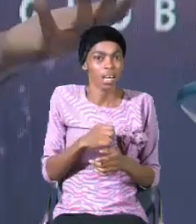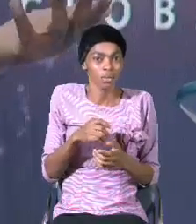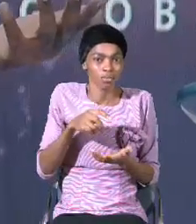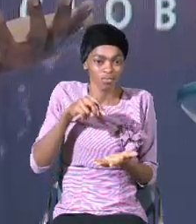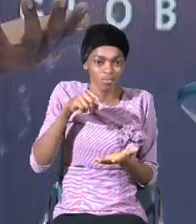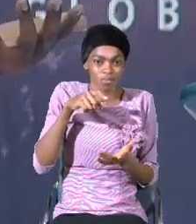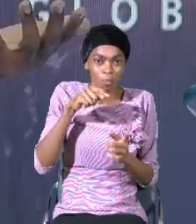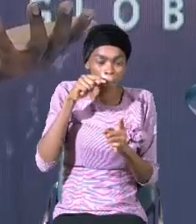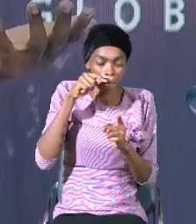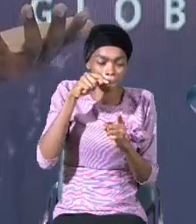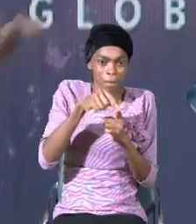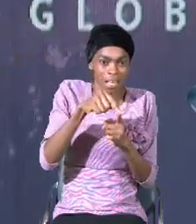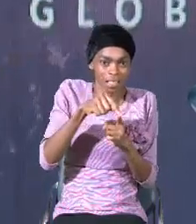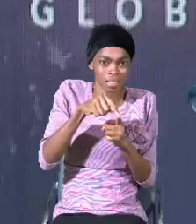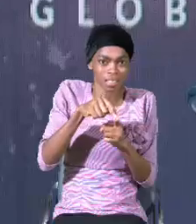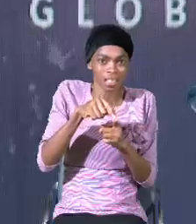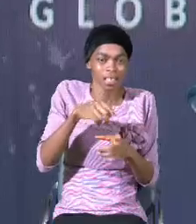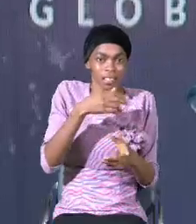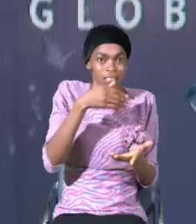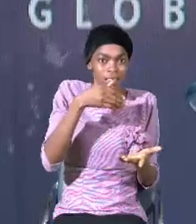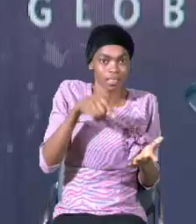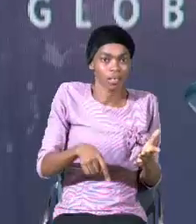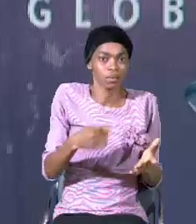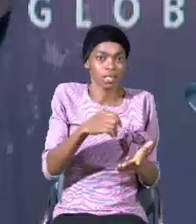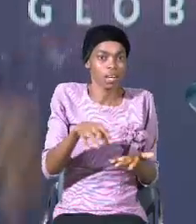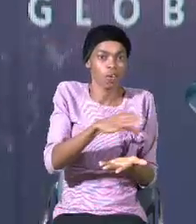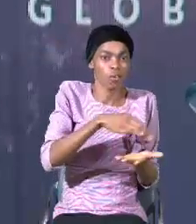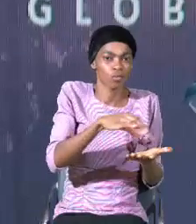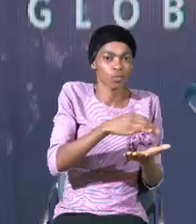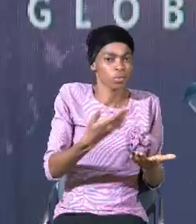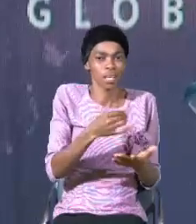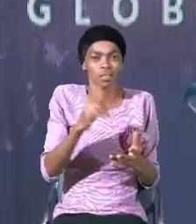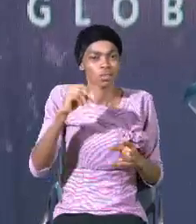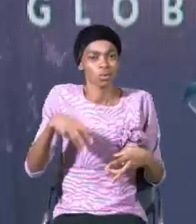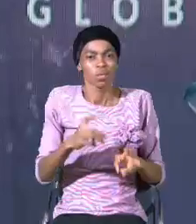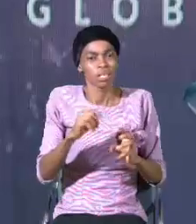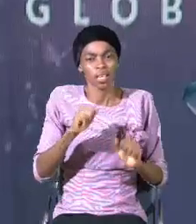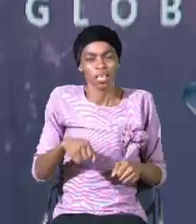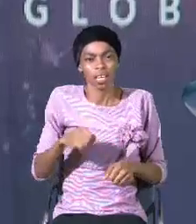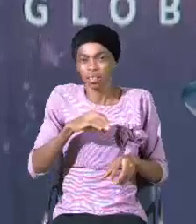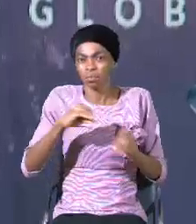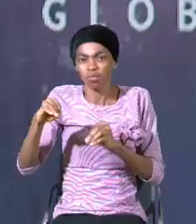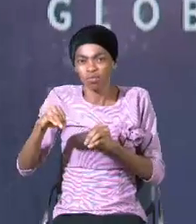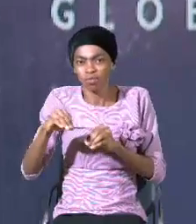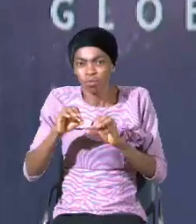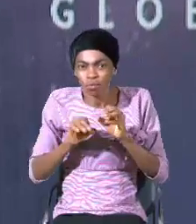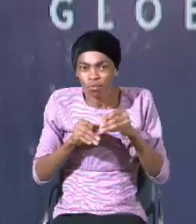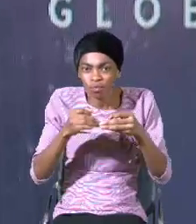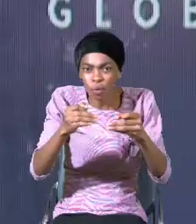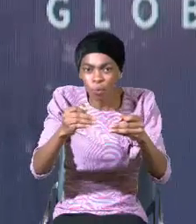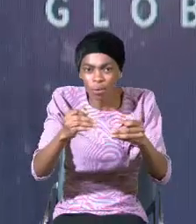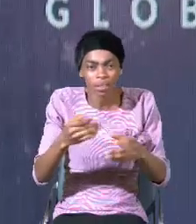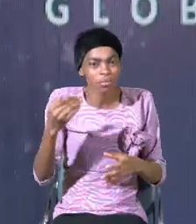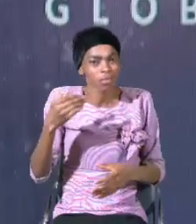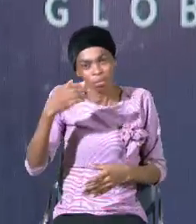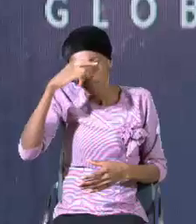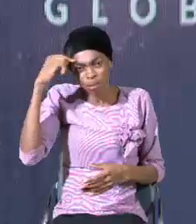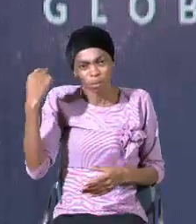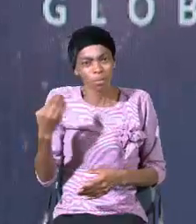no way they can make any move, and there's no way they can make any forward movement, because they live